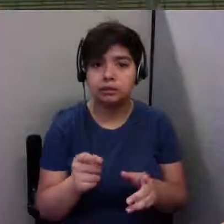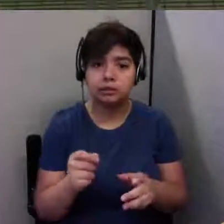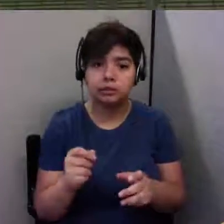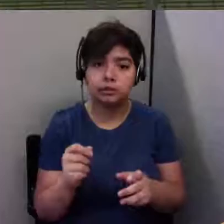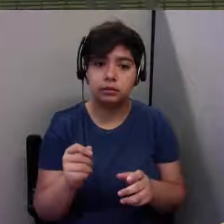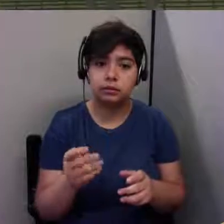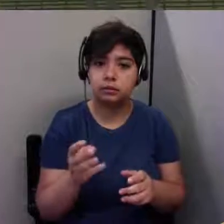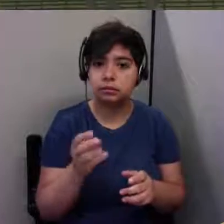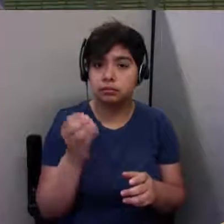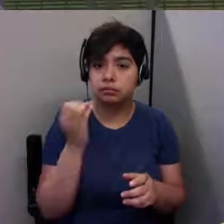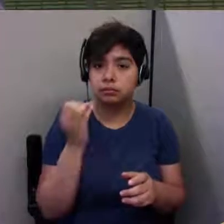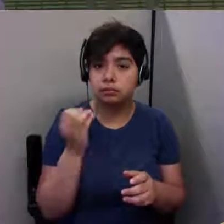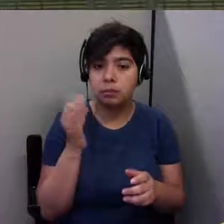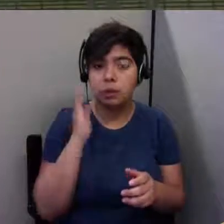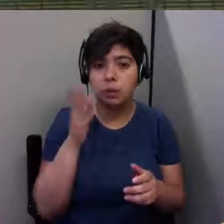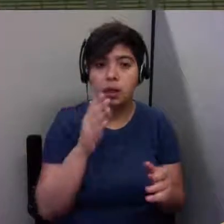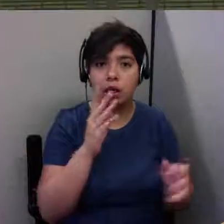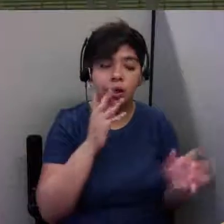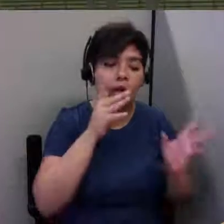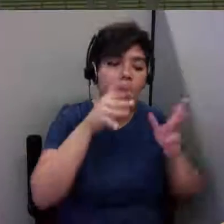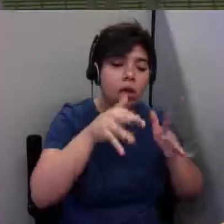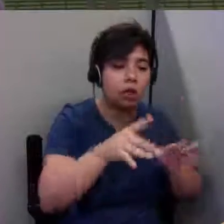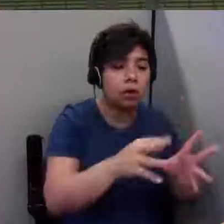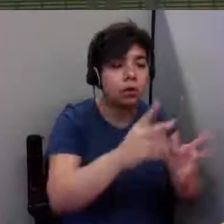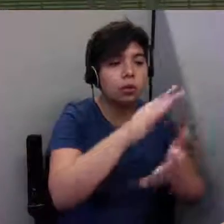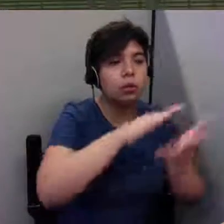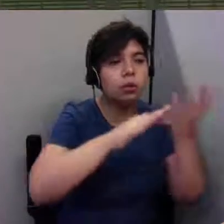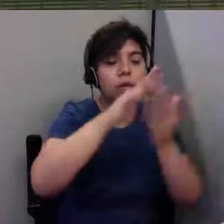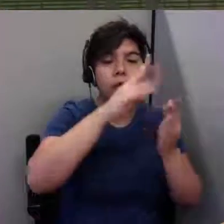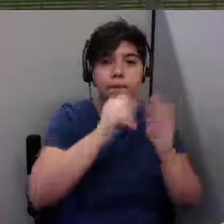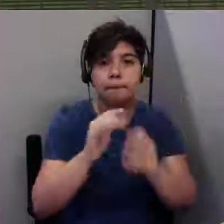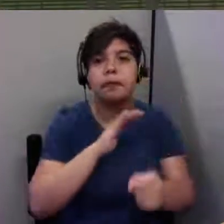gases will spread out to completely fill the container they are in.